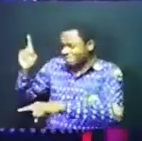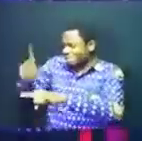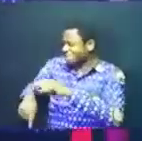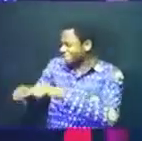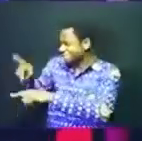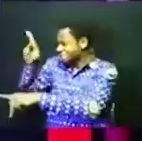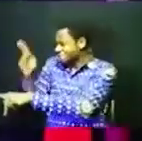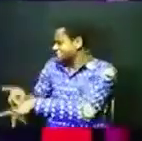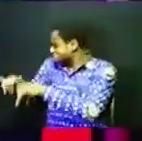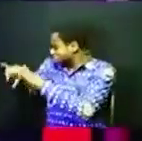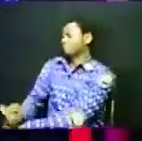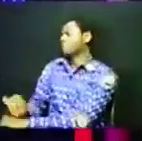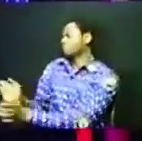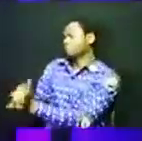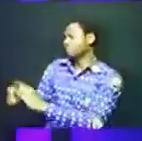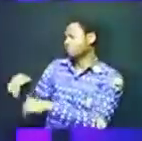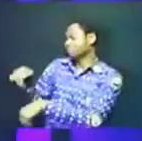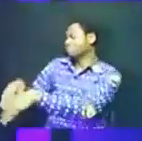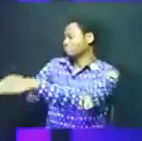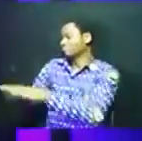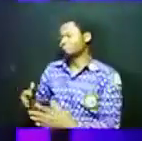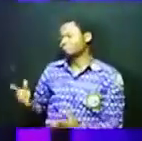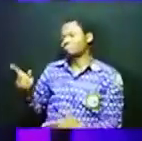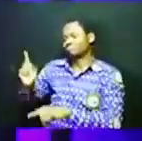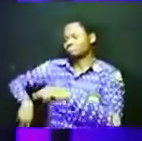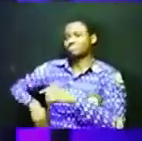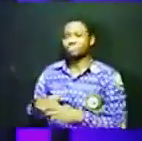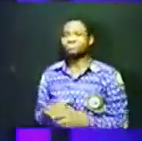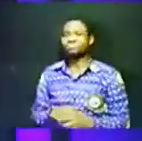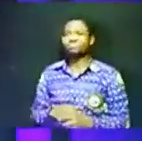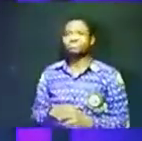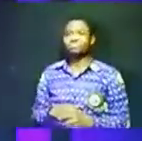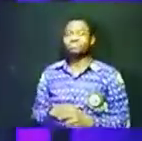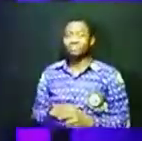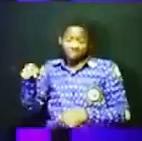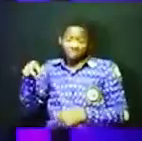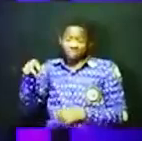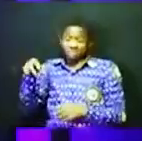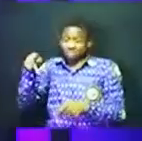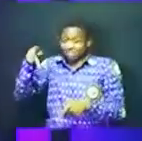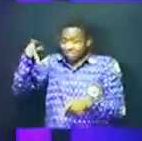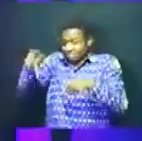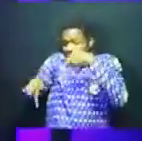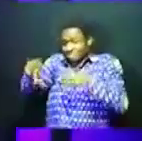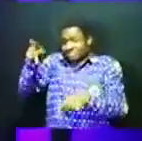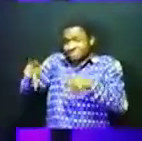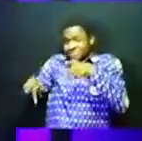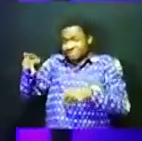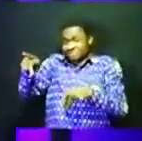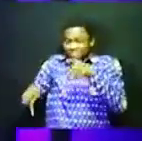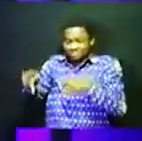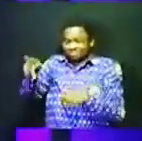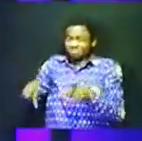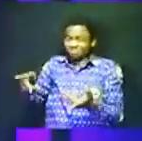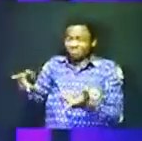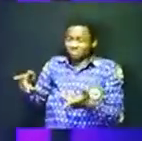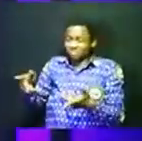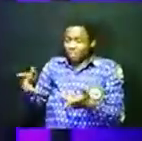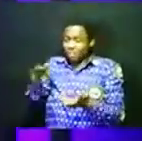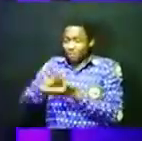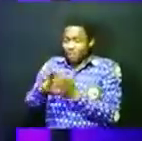said, I believe that the layman who had legs at the beautiful gate, he can explain these things to you better than I